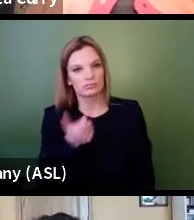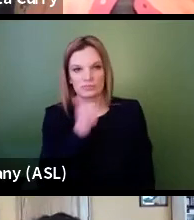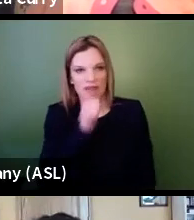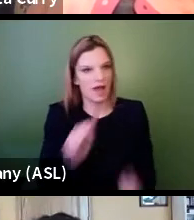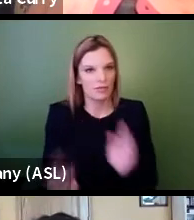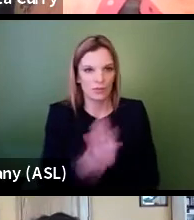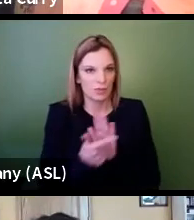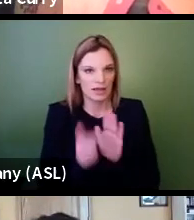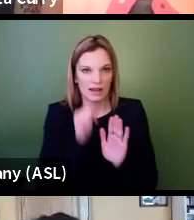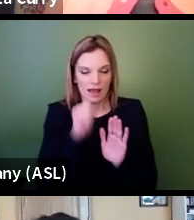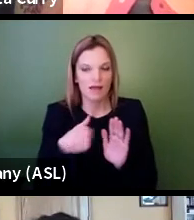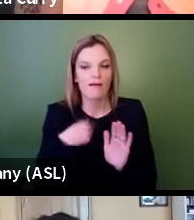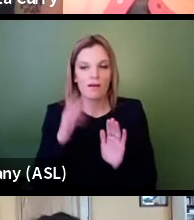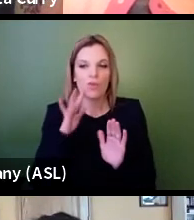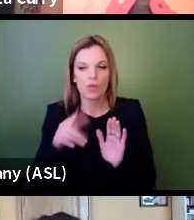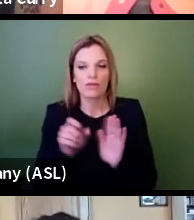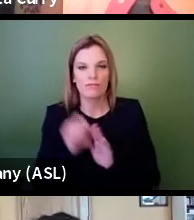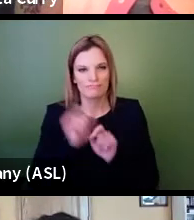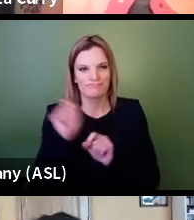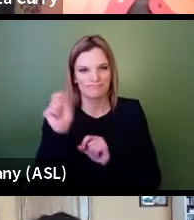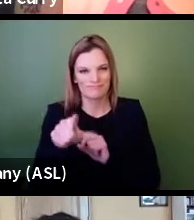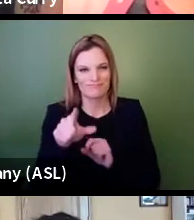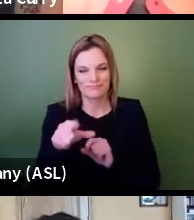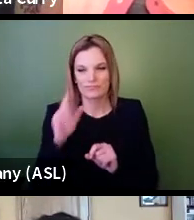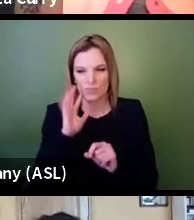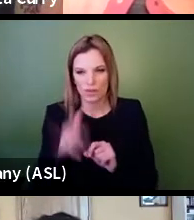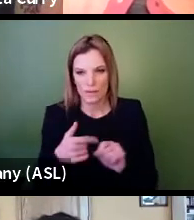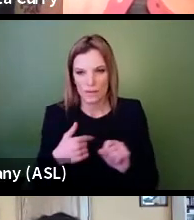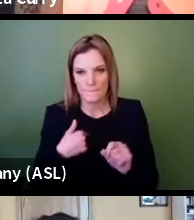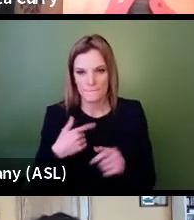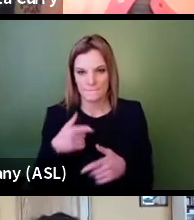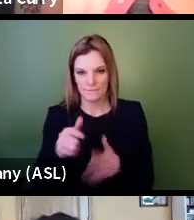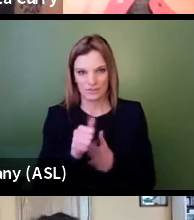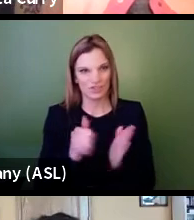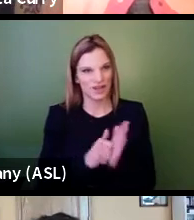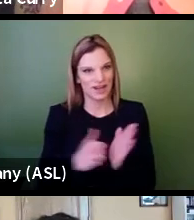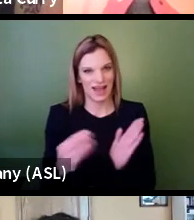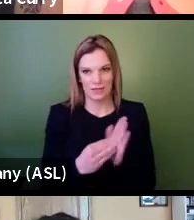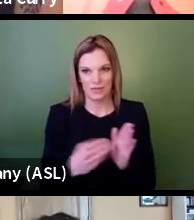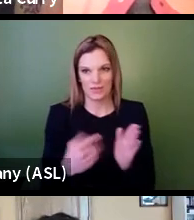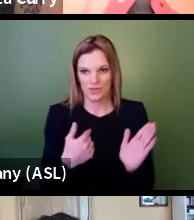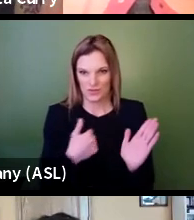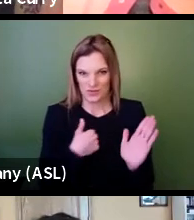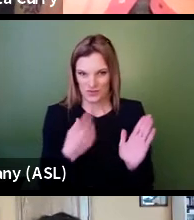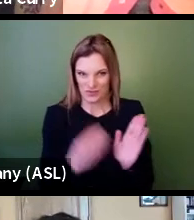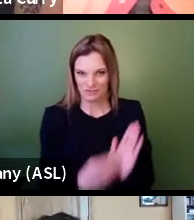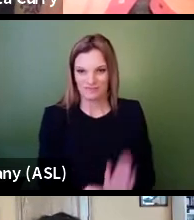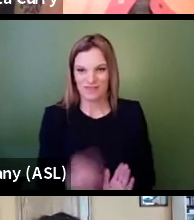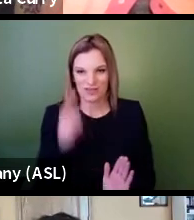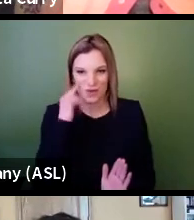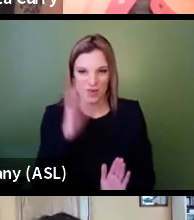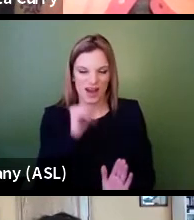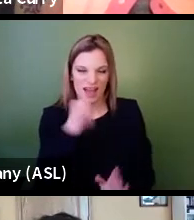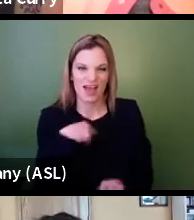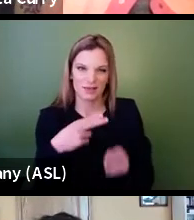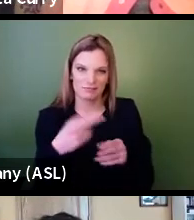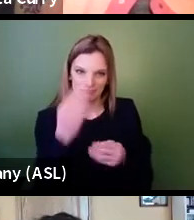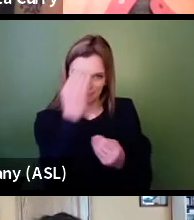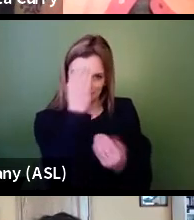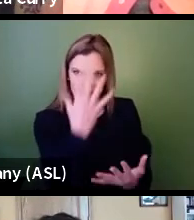out in the memo that I'll have for you next week. I just, since it's an agenda item and we gained so much time on the agenda, I thought I'd make those brief comments for